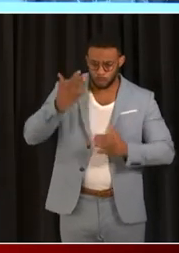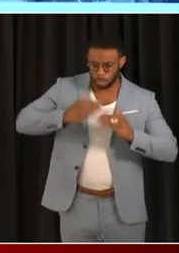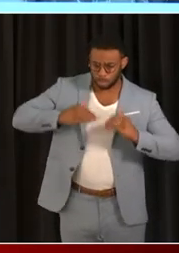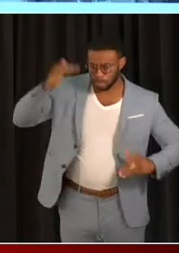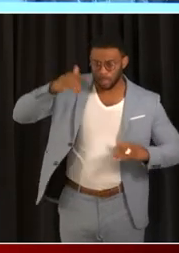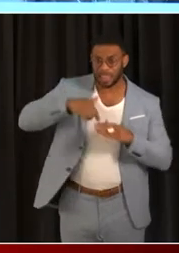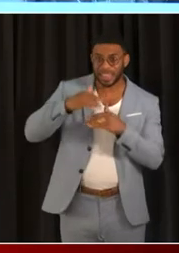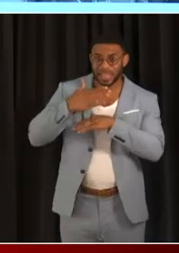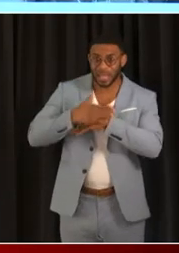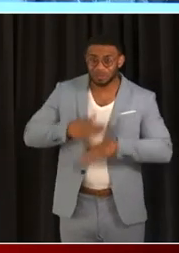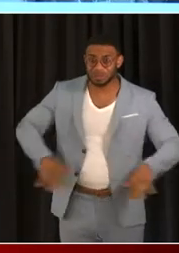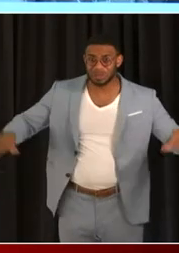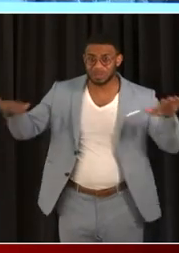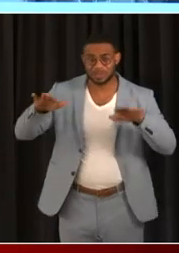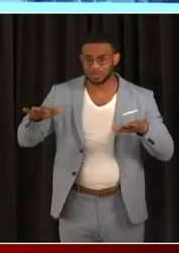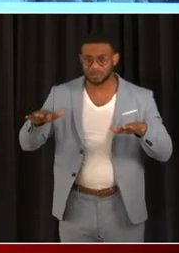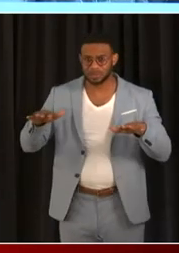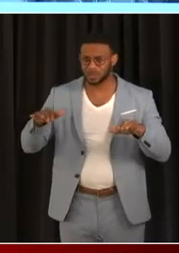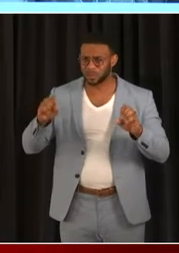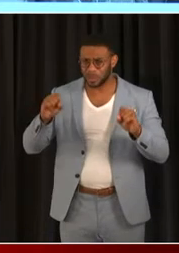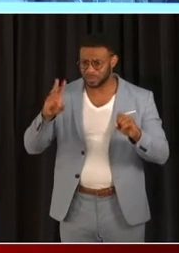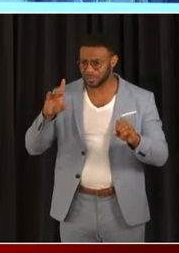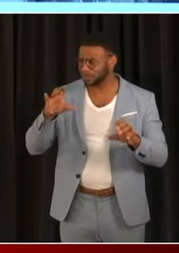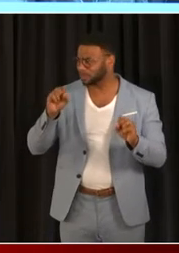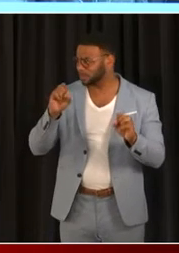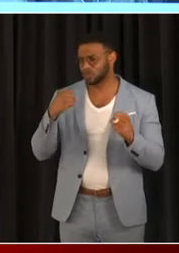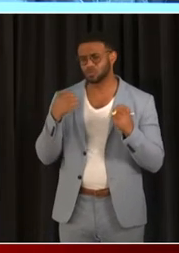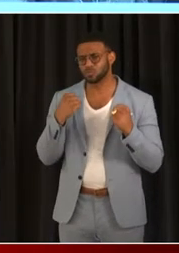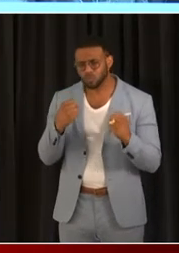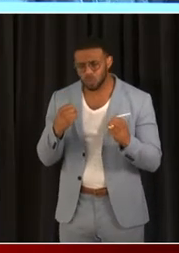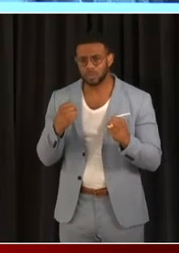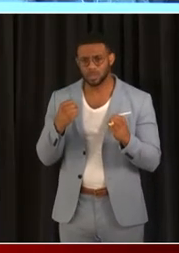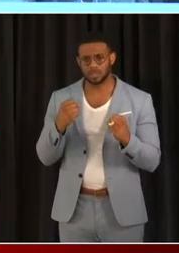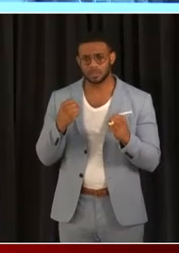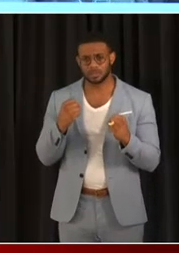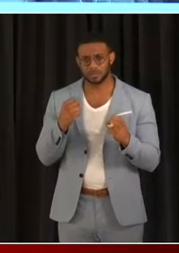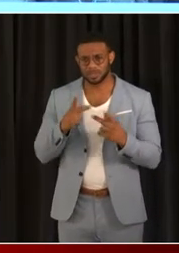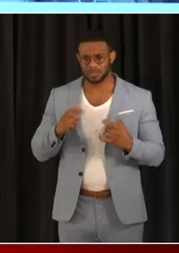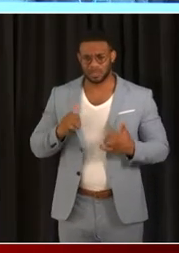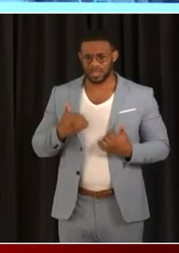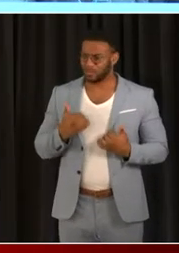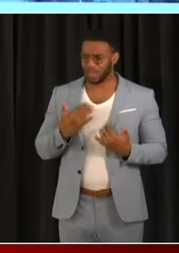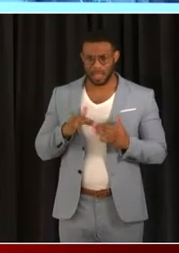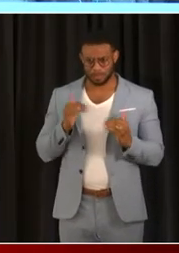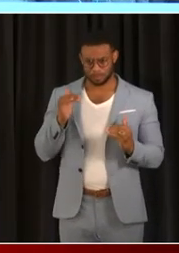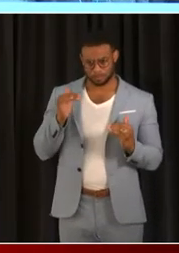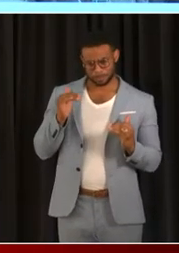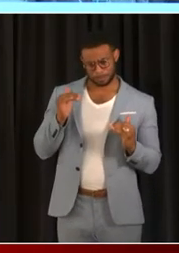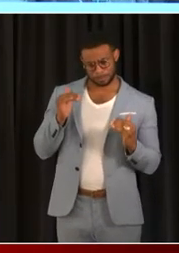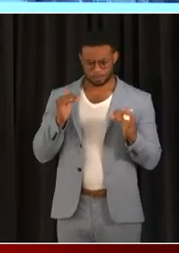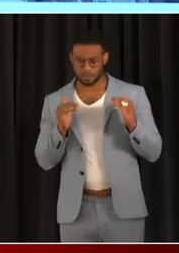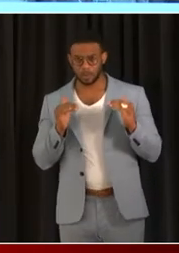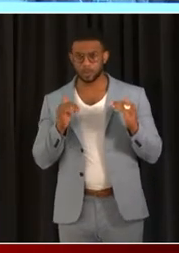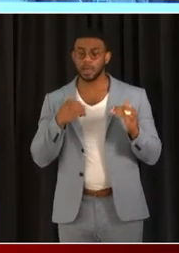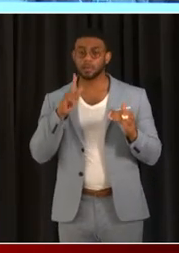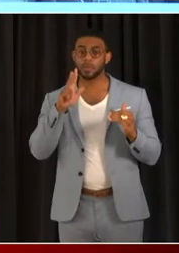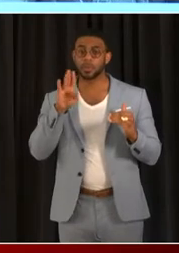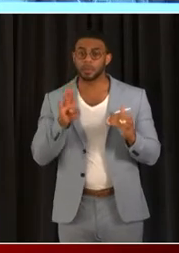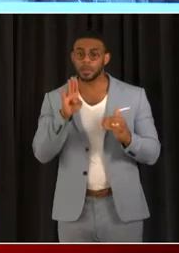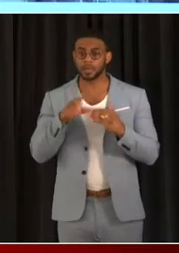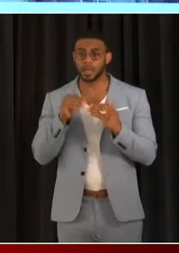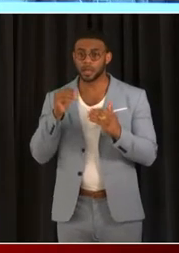And this pre-pandemic was an extremely strong fiscal position that we had in the District of Columbia with a $3 billion